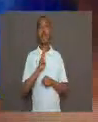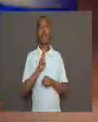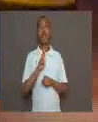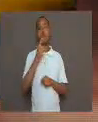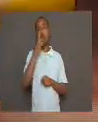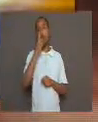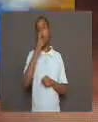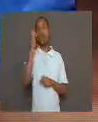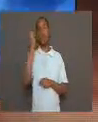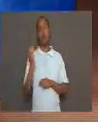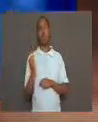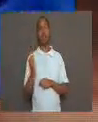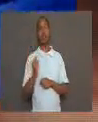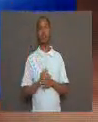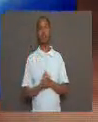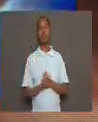ordinary temperature.